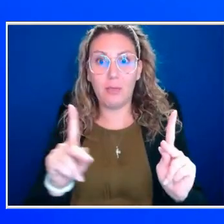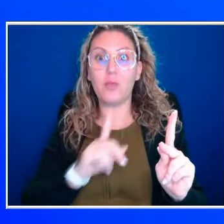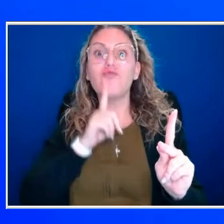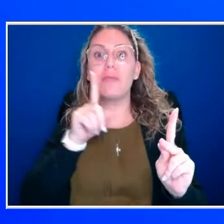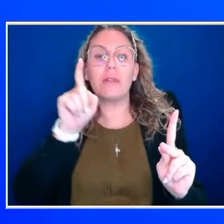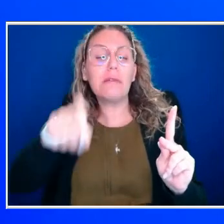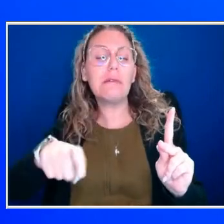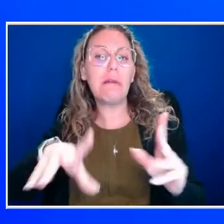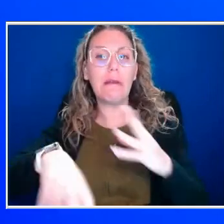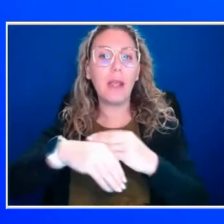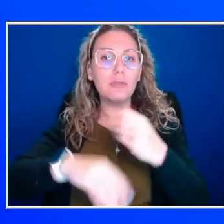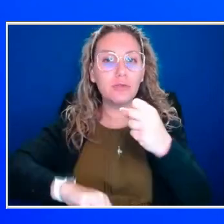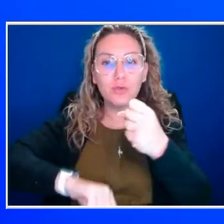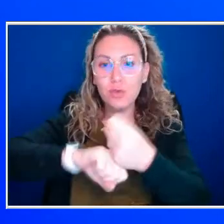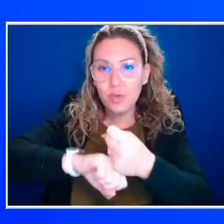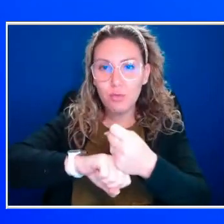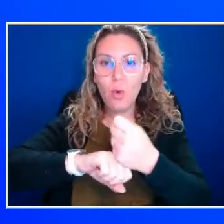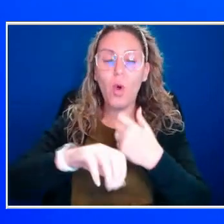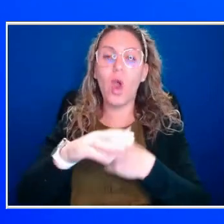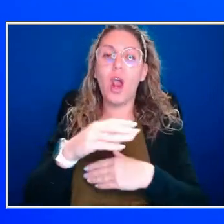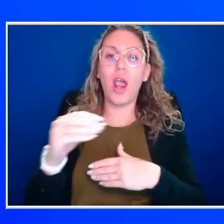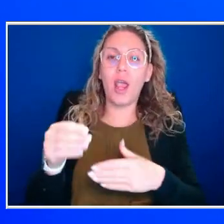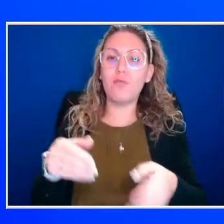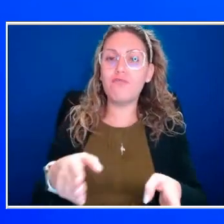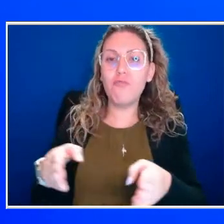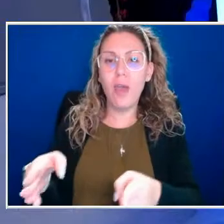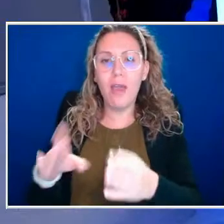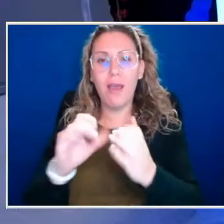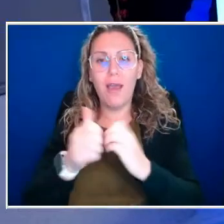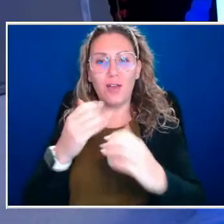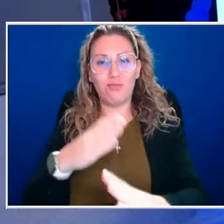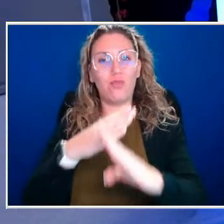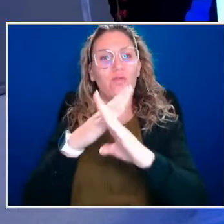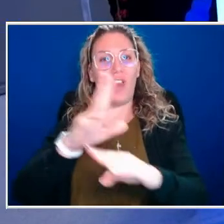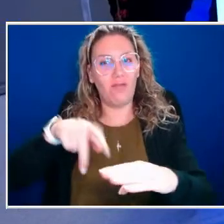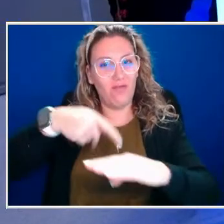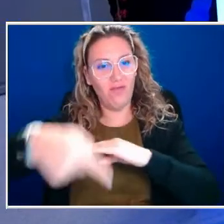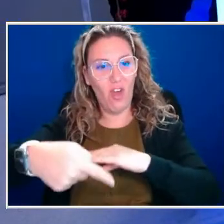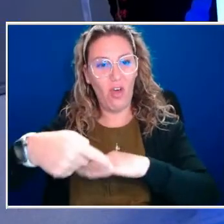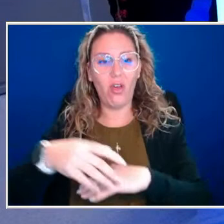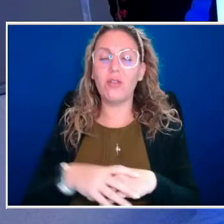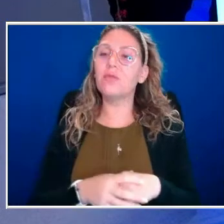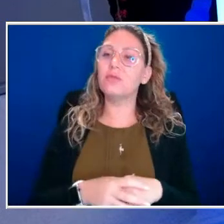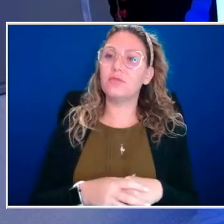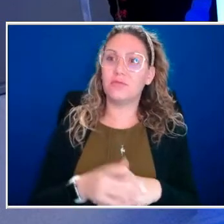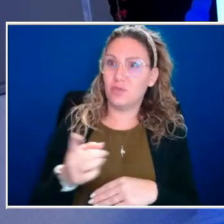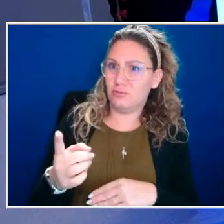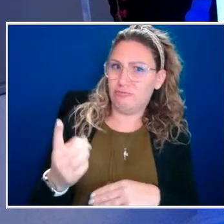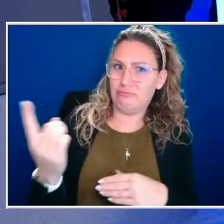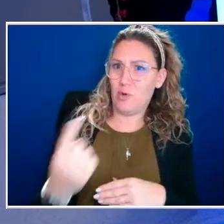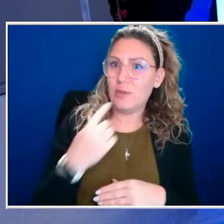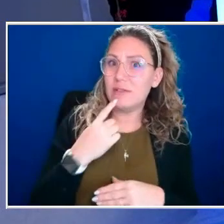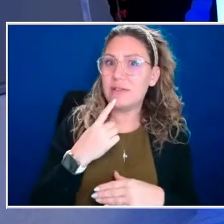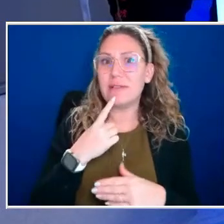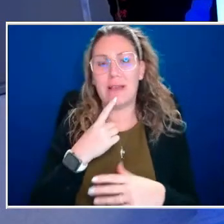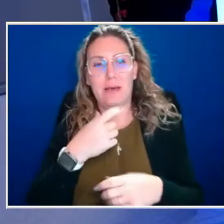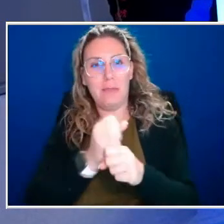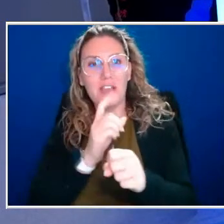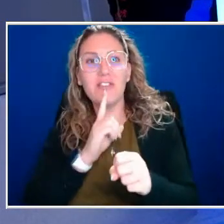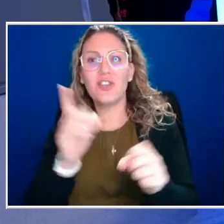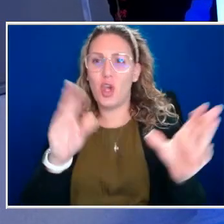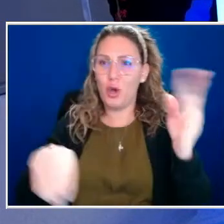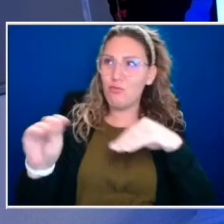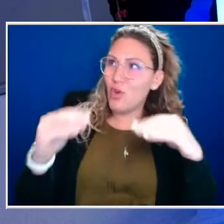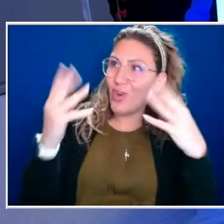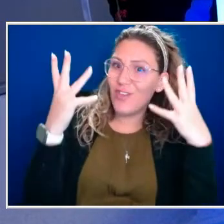and extra ways to help prevent the falls. Well, like you said, you're always telling people, make sure you stay moving and getting out there, but then you got to